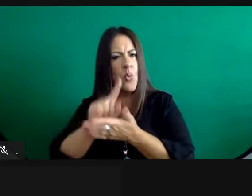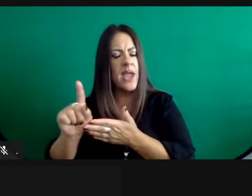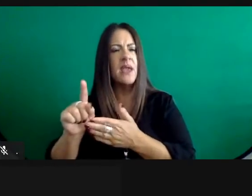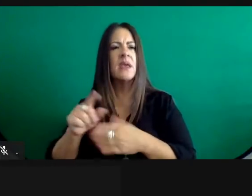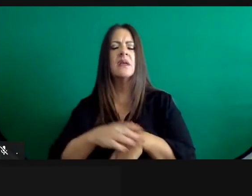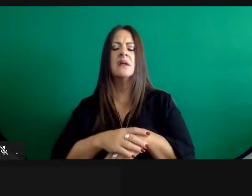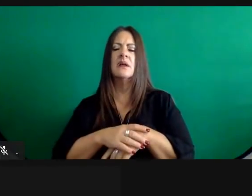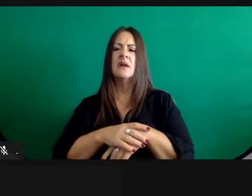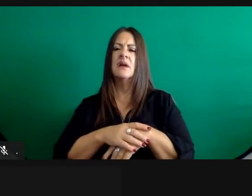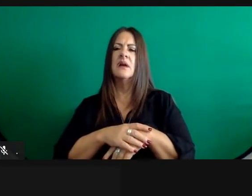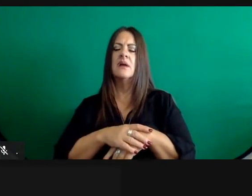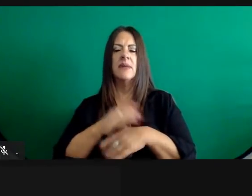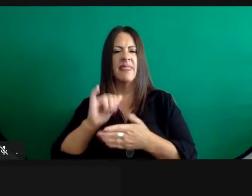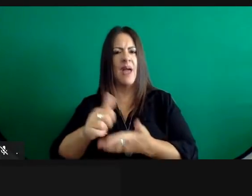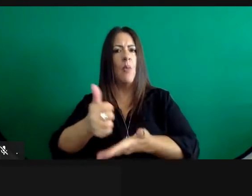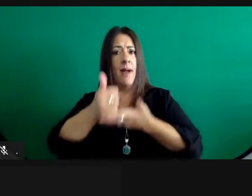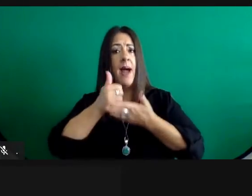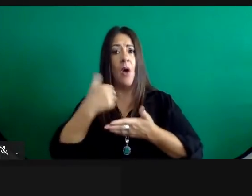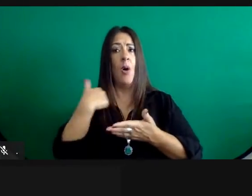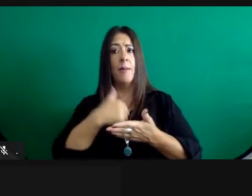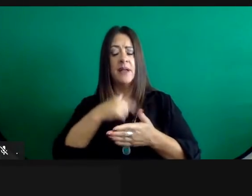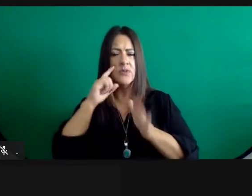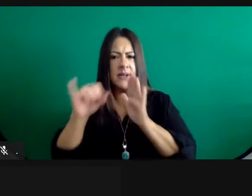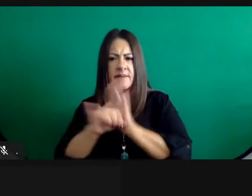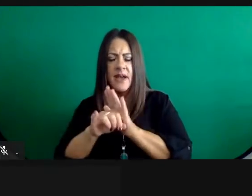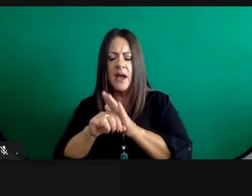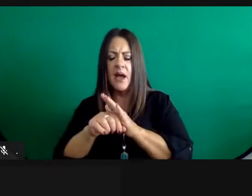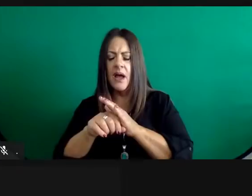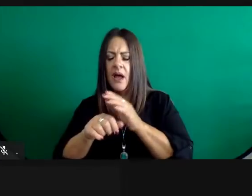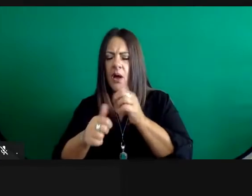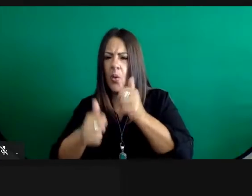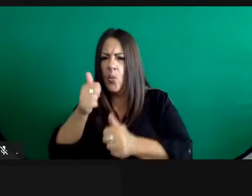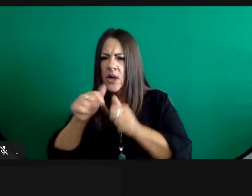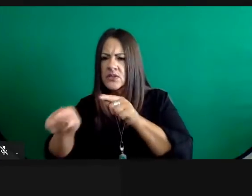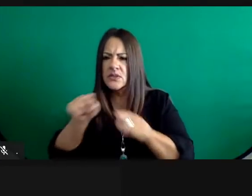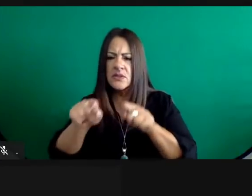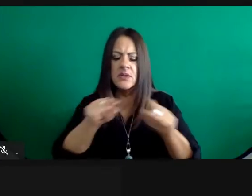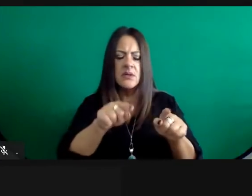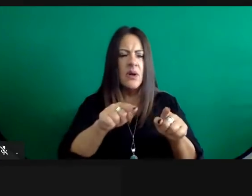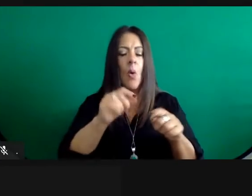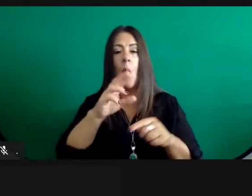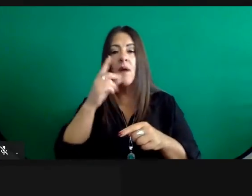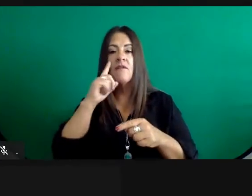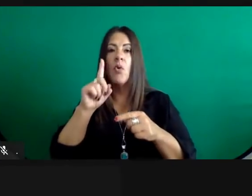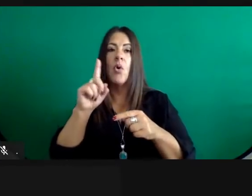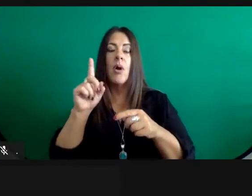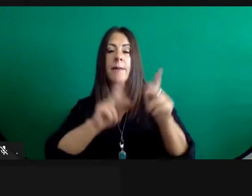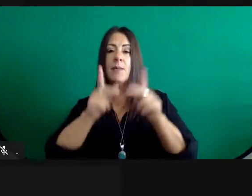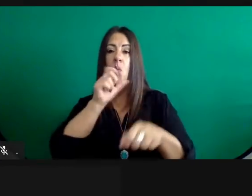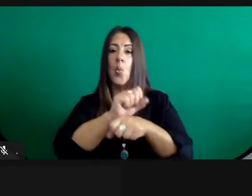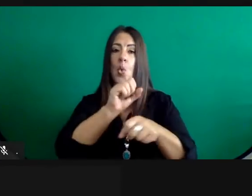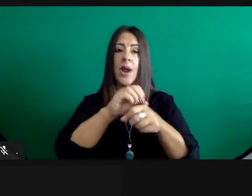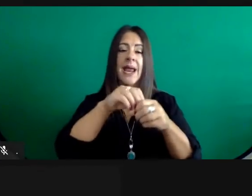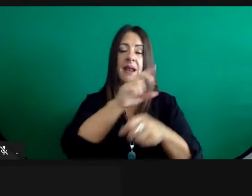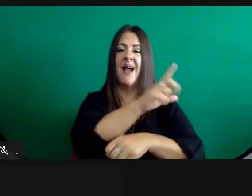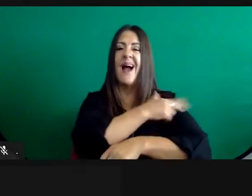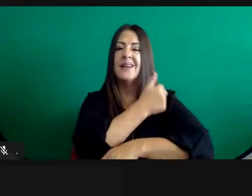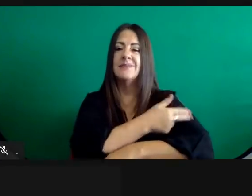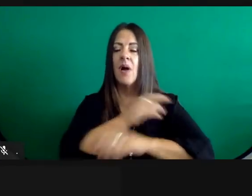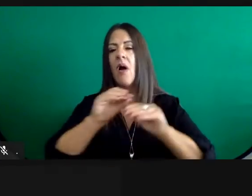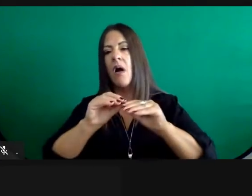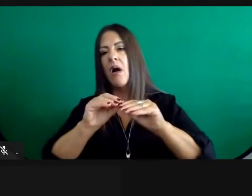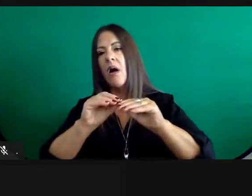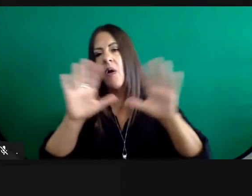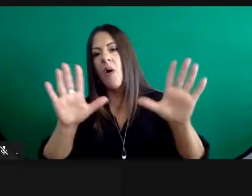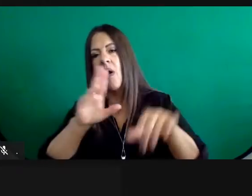us not just identify individual cases in high-risk settings like hospitals where obviously individuals are being